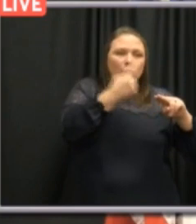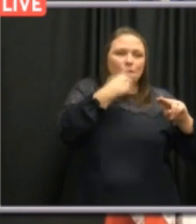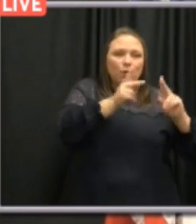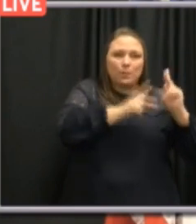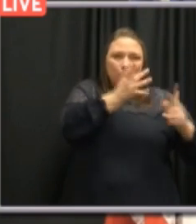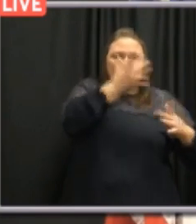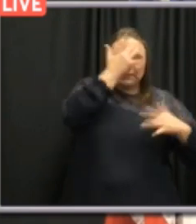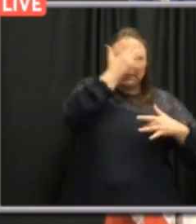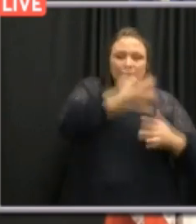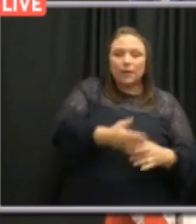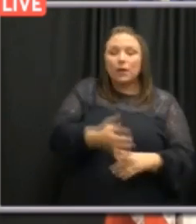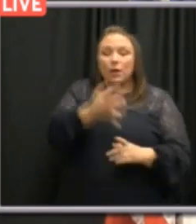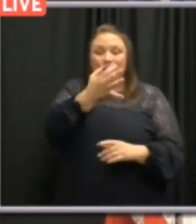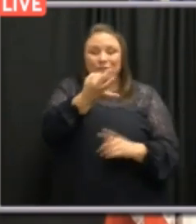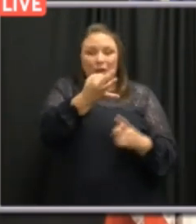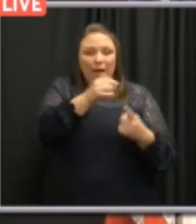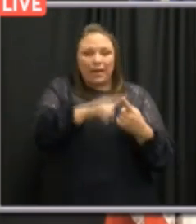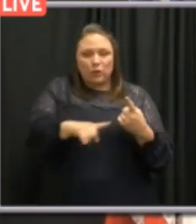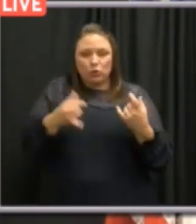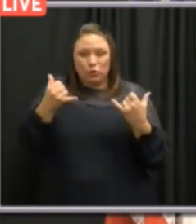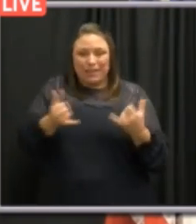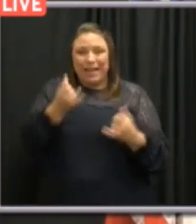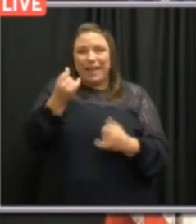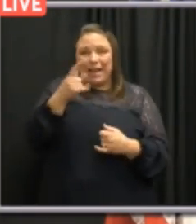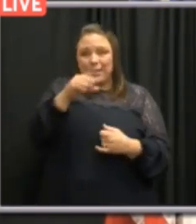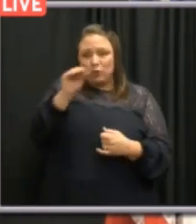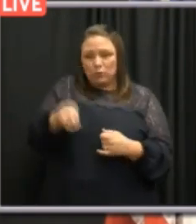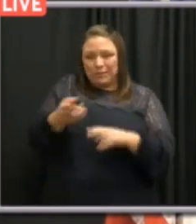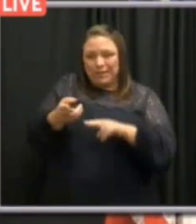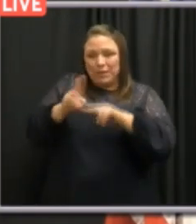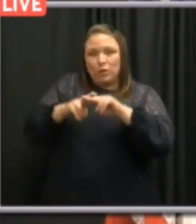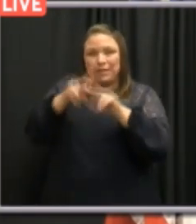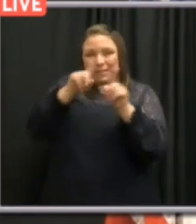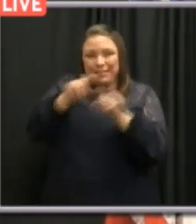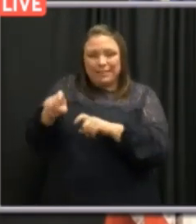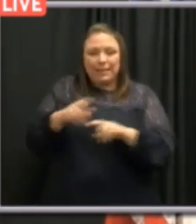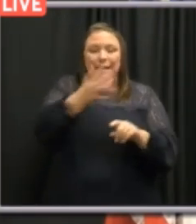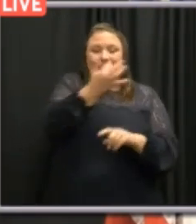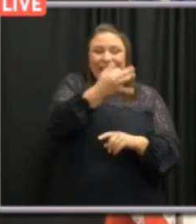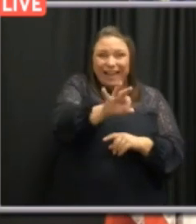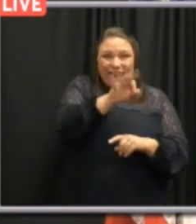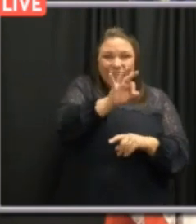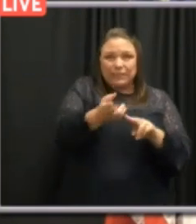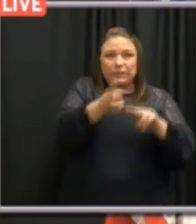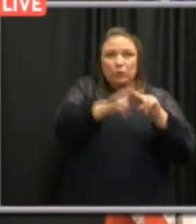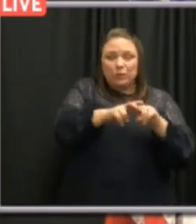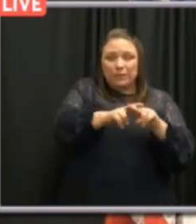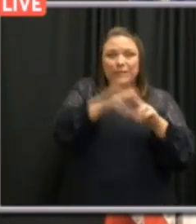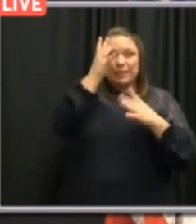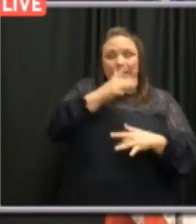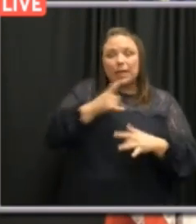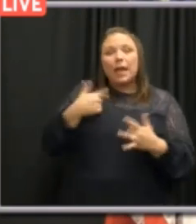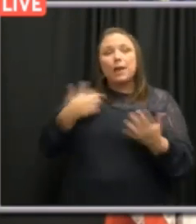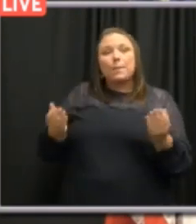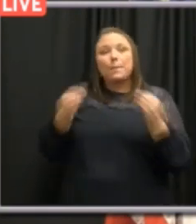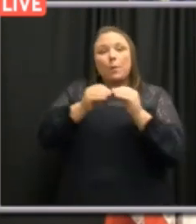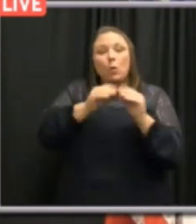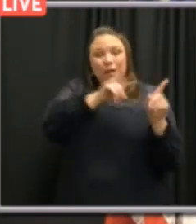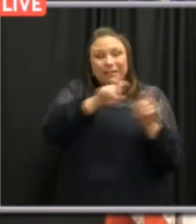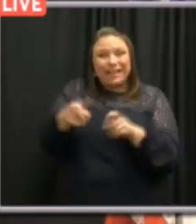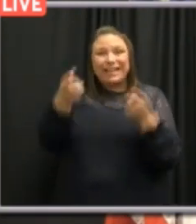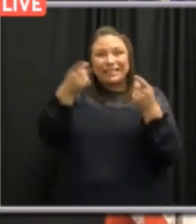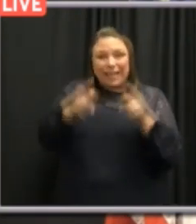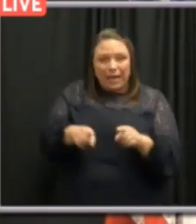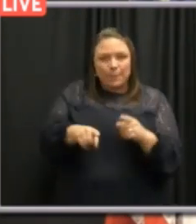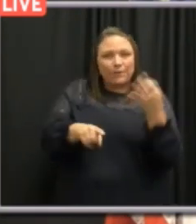to today, we had 11% increase in tests and 19% increase in cases. So there actually were more tests conducted in a